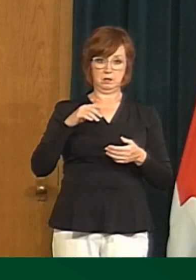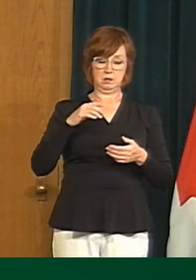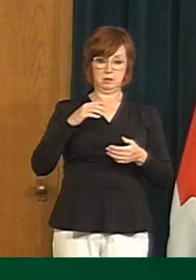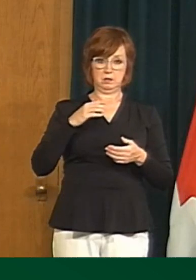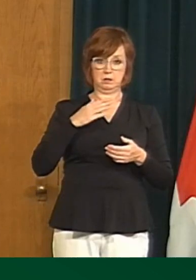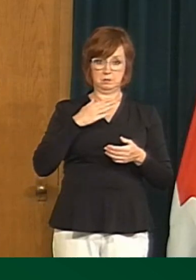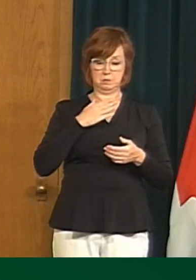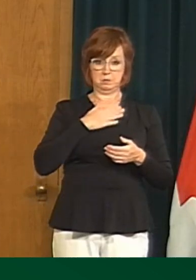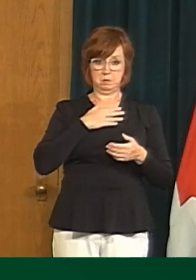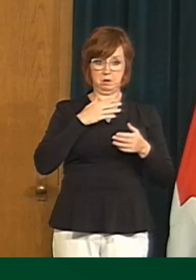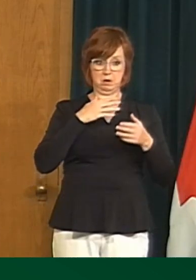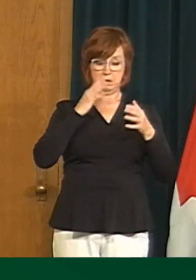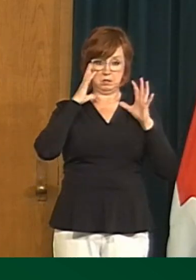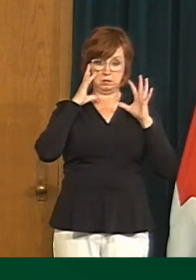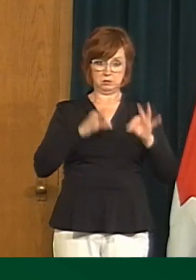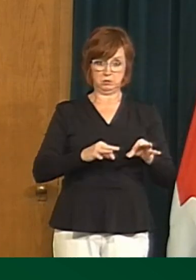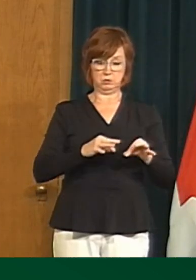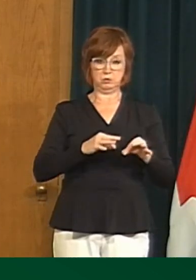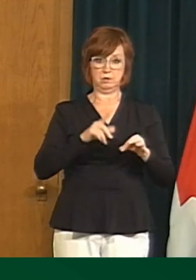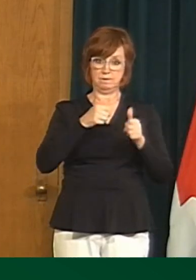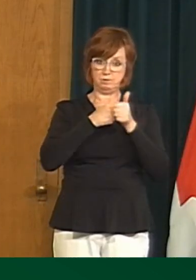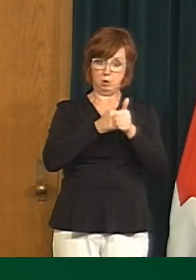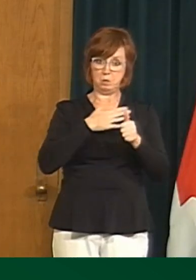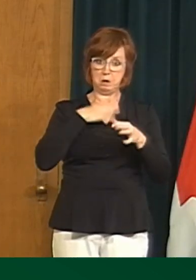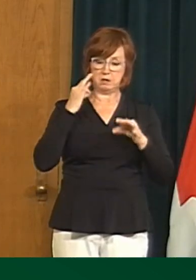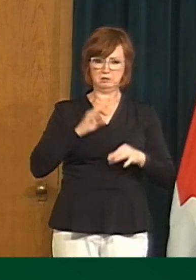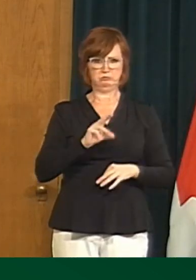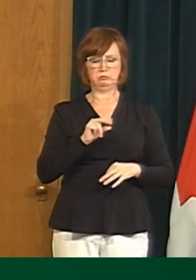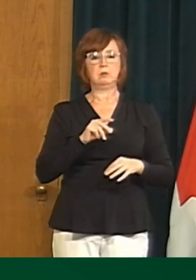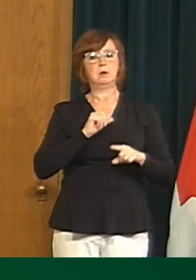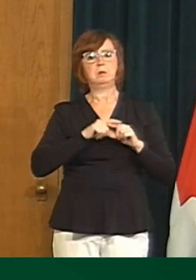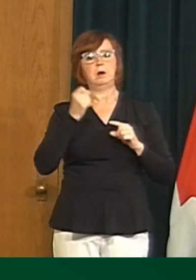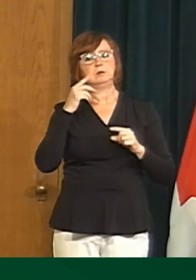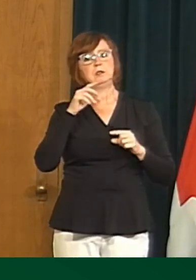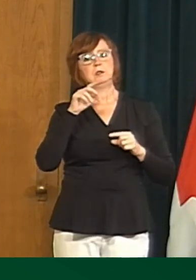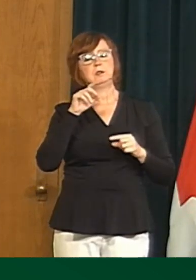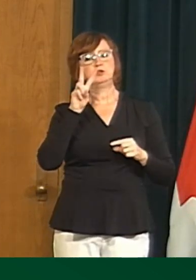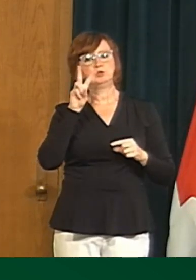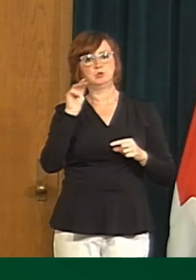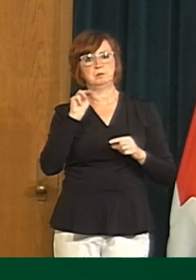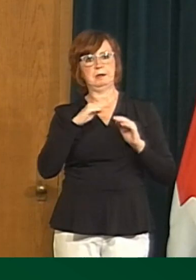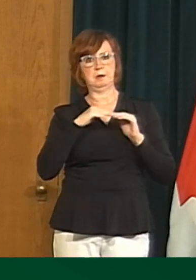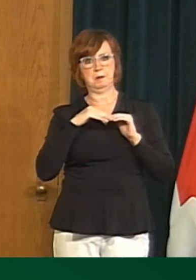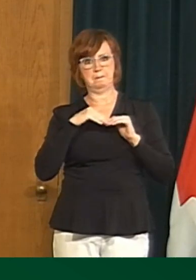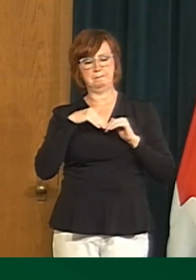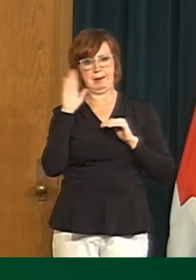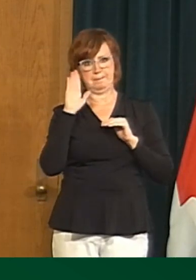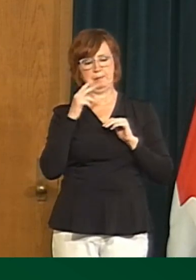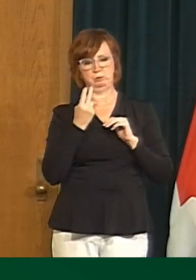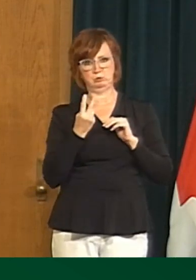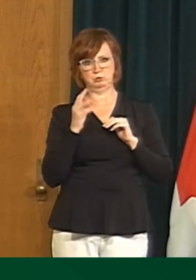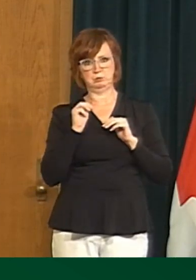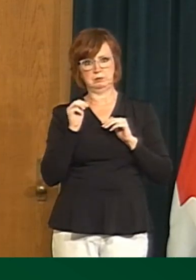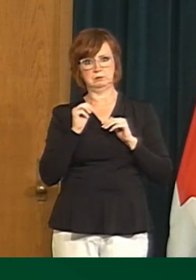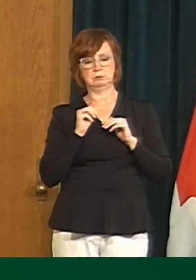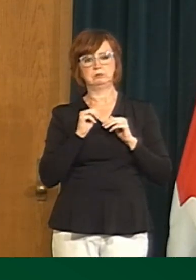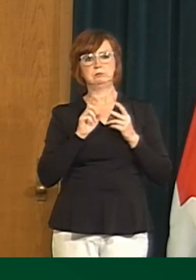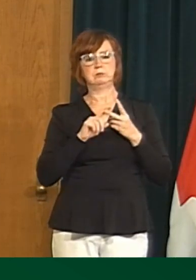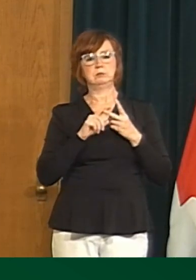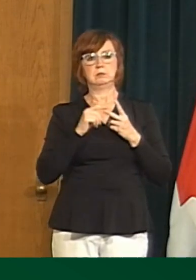walking, 2 meters is the minimum. There's no harm staying 4 or 5 meters away. And if you meet a friend or neighbor and you want to